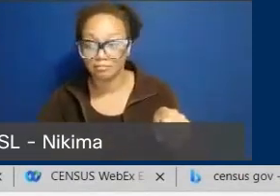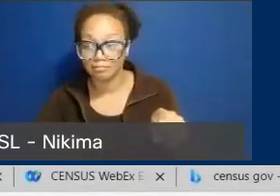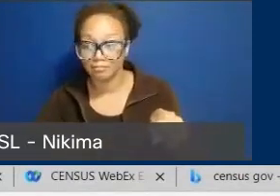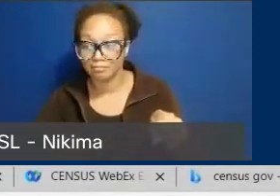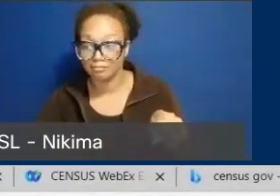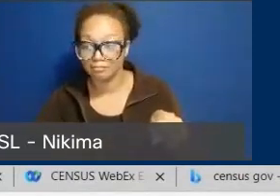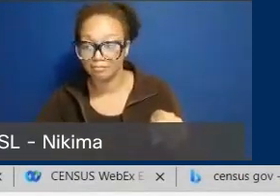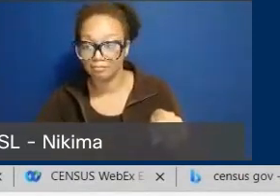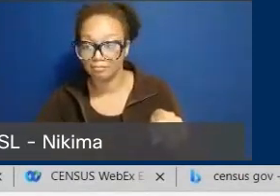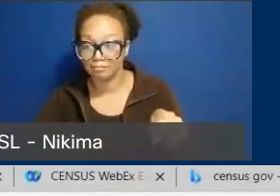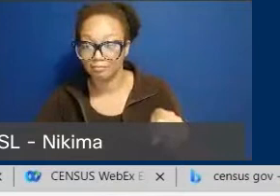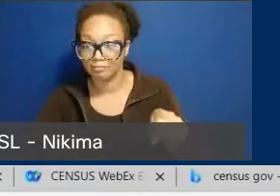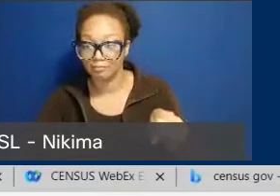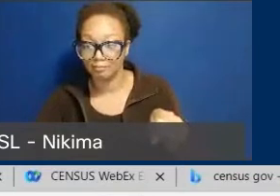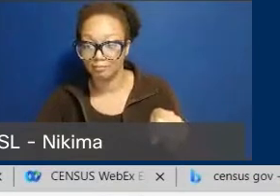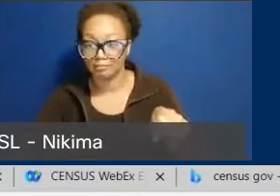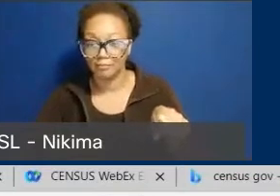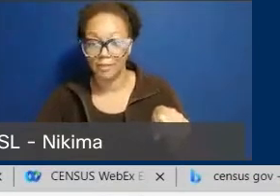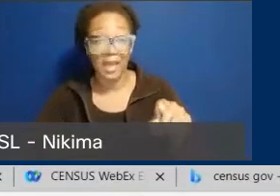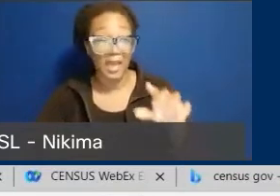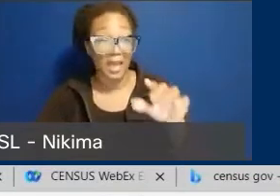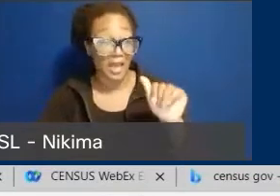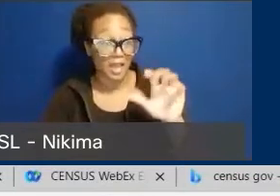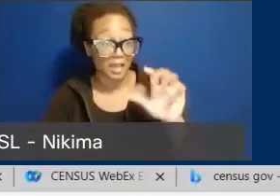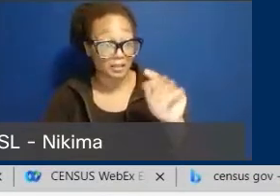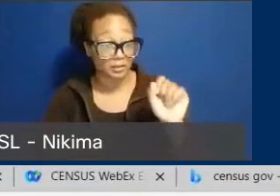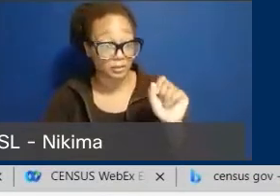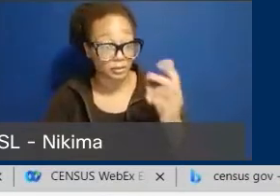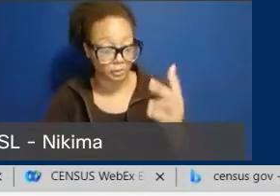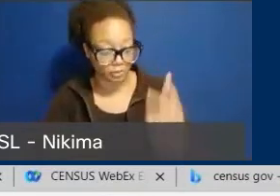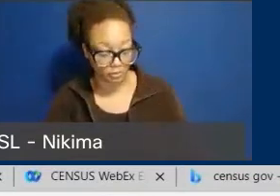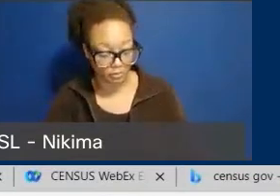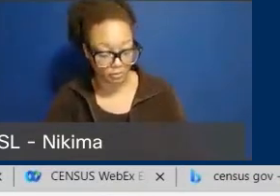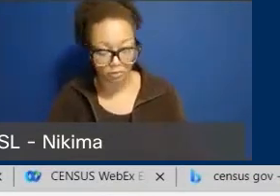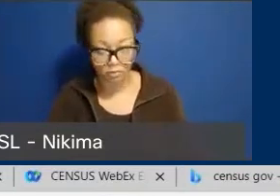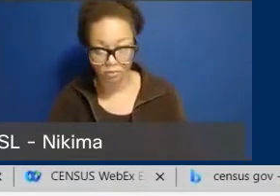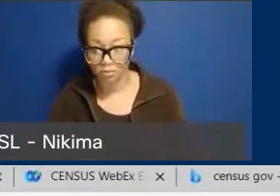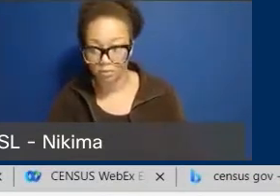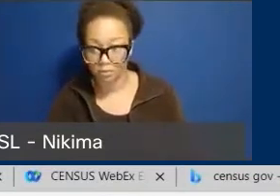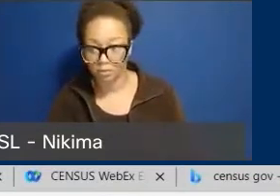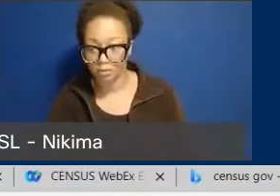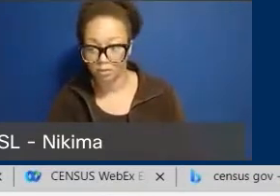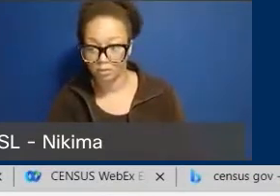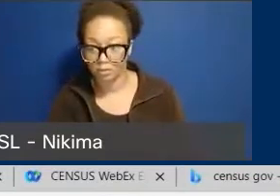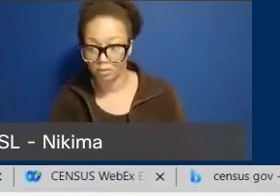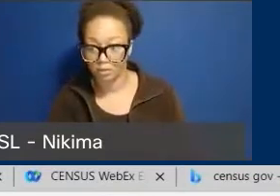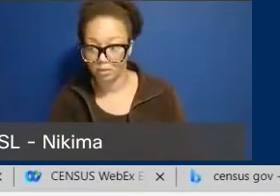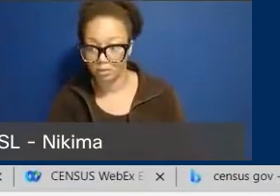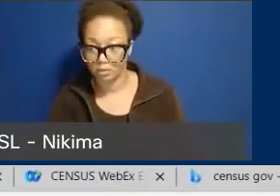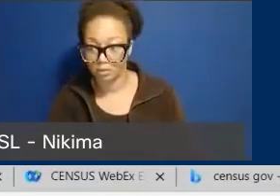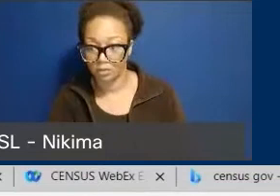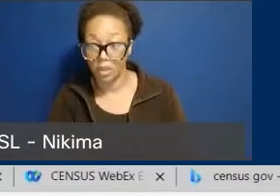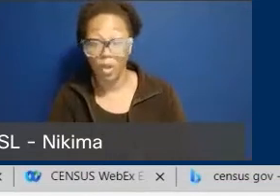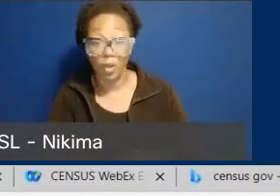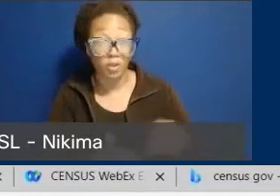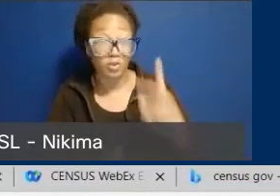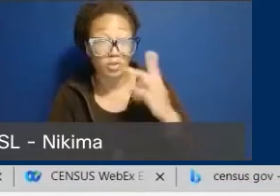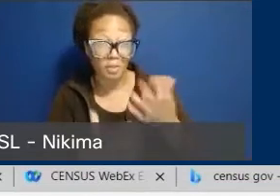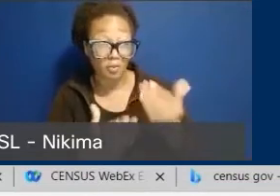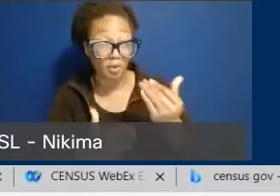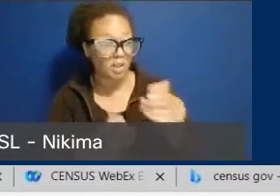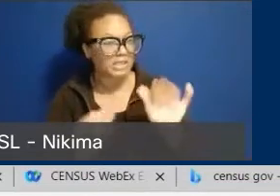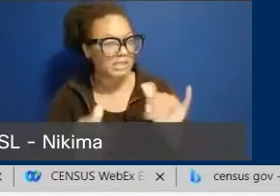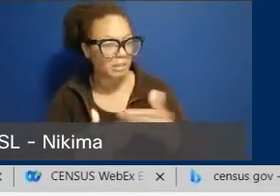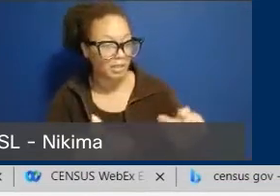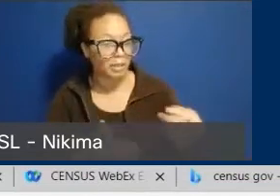access the tool. And this is exactly what you saw before. Two things I want to point out